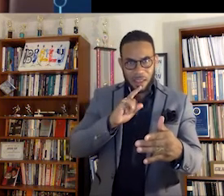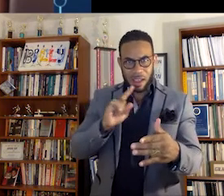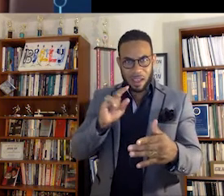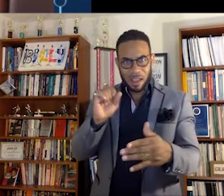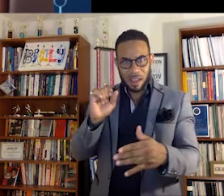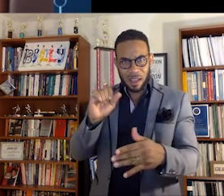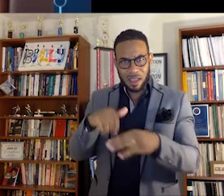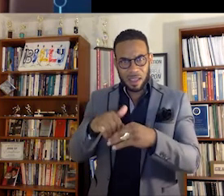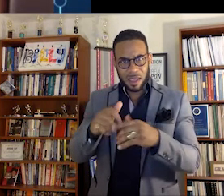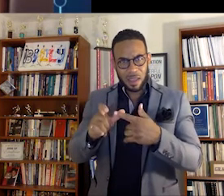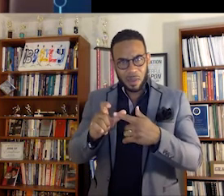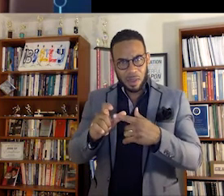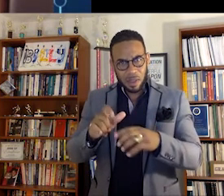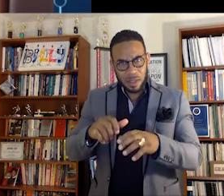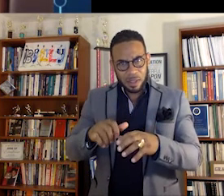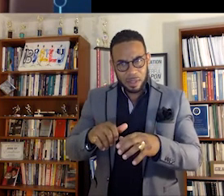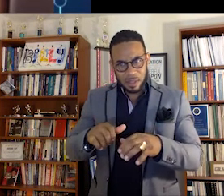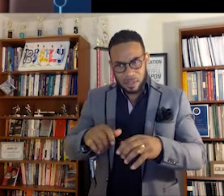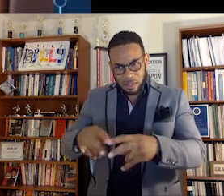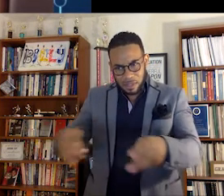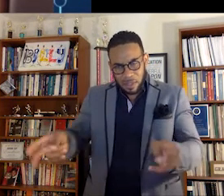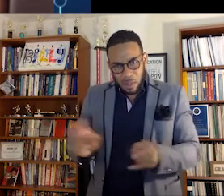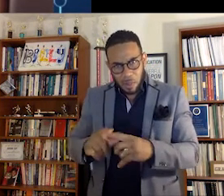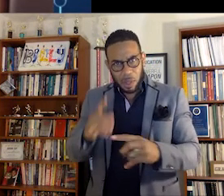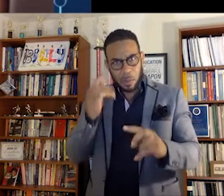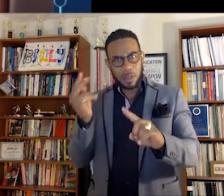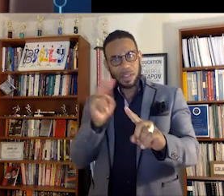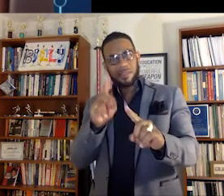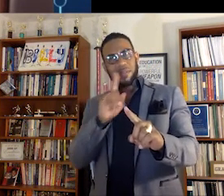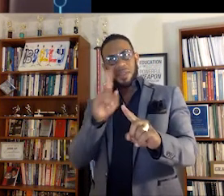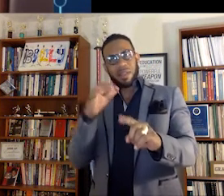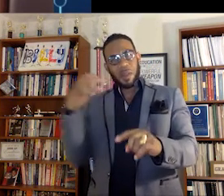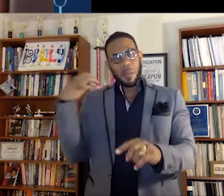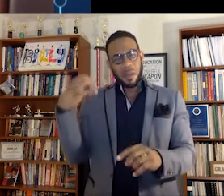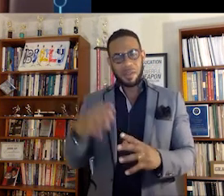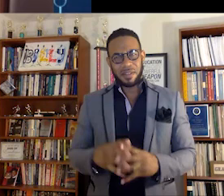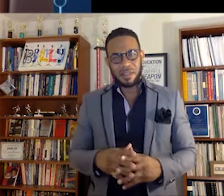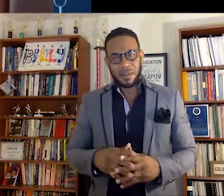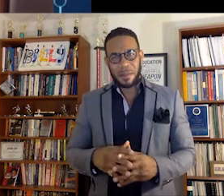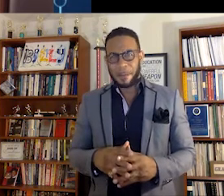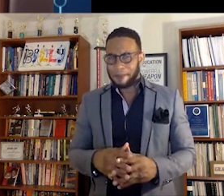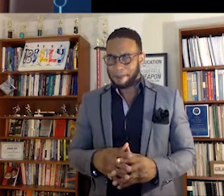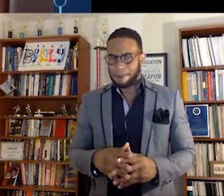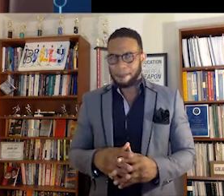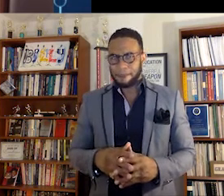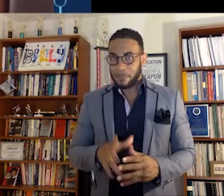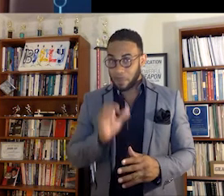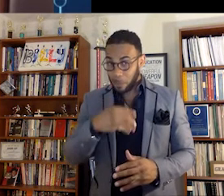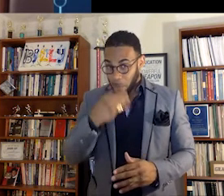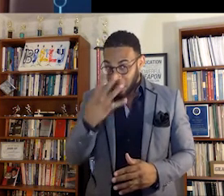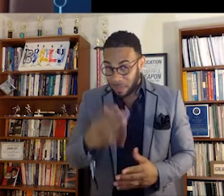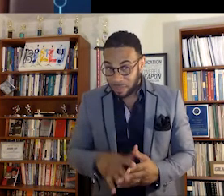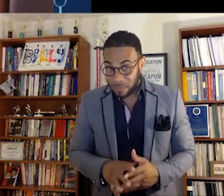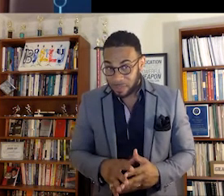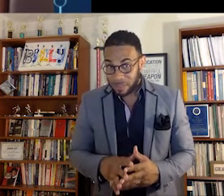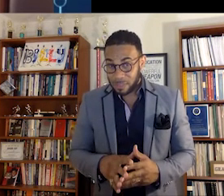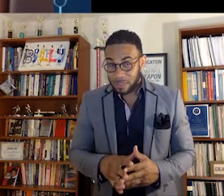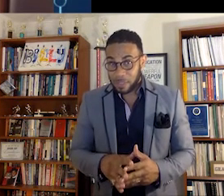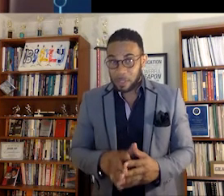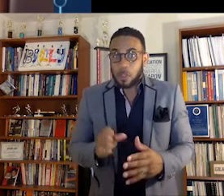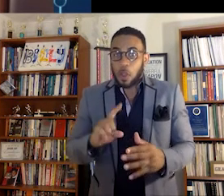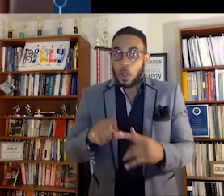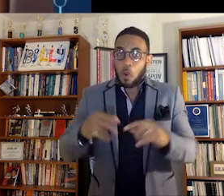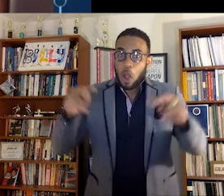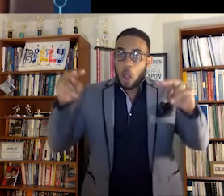are in a runner stance around what's perceived to be their boss, who is white. So